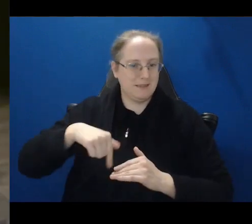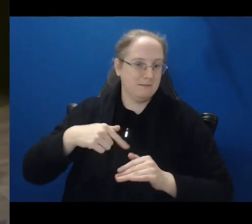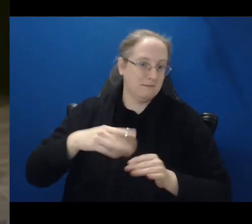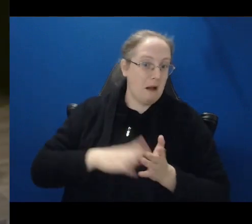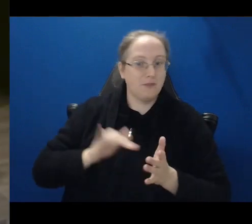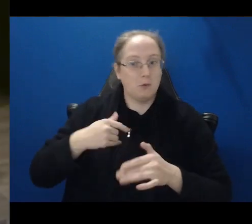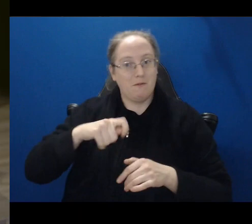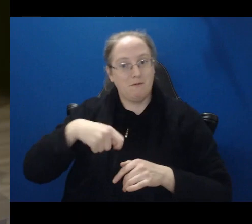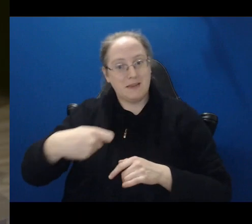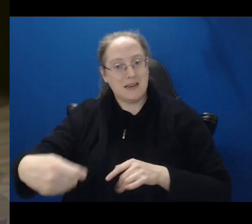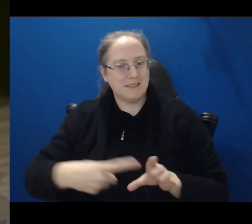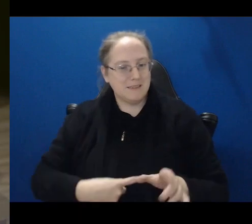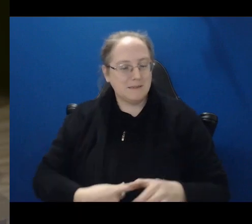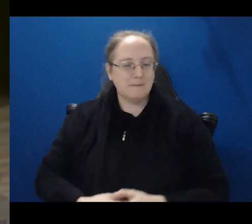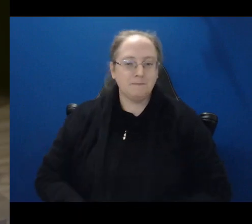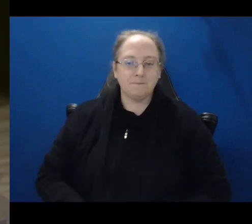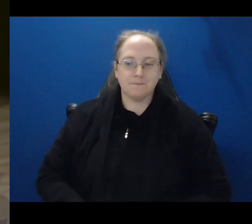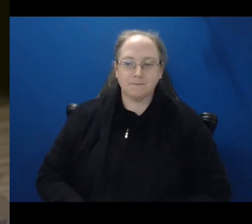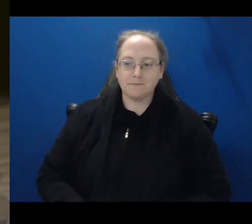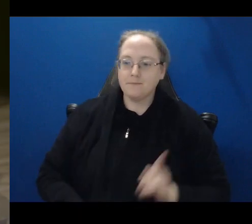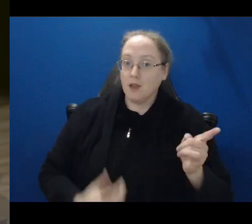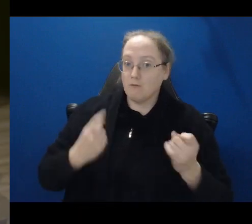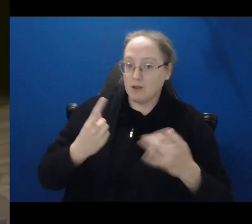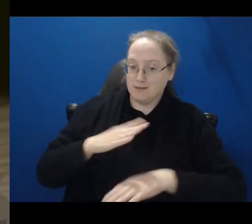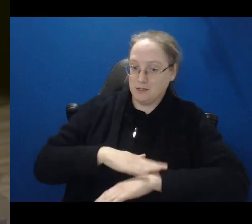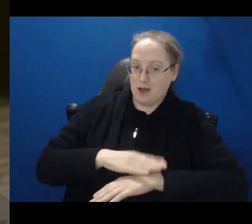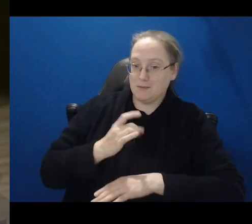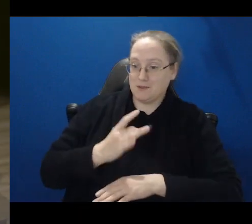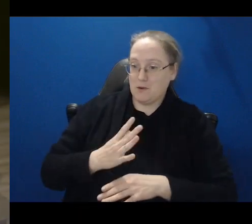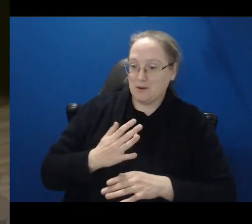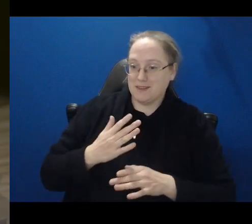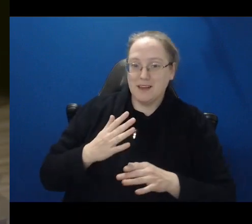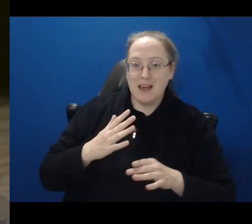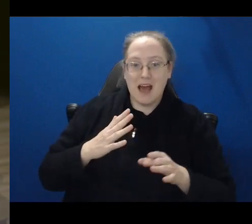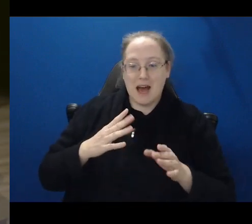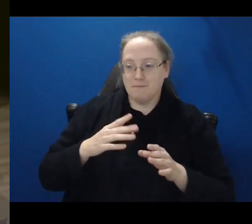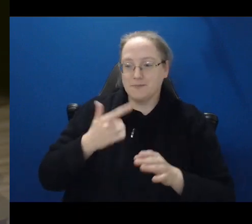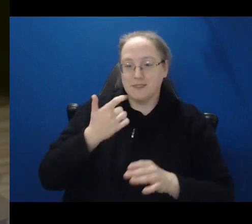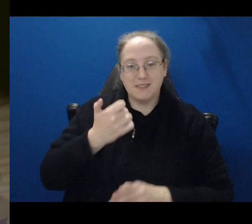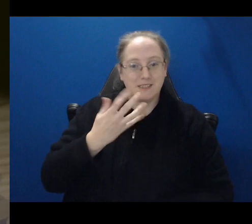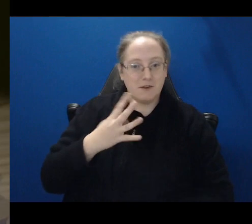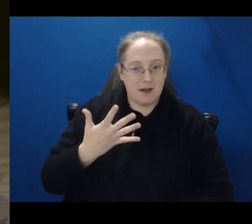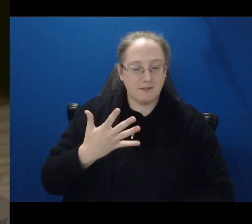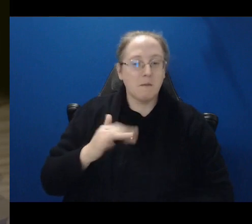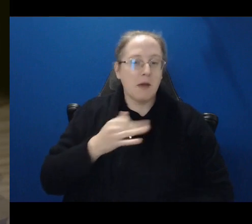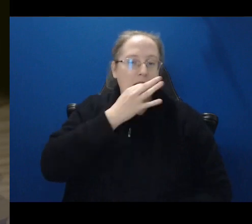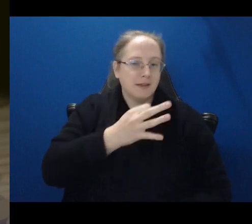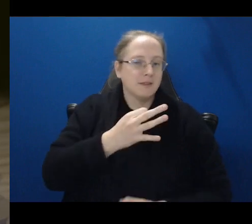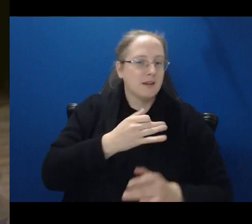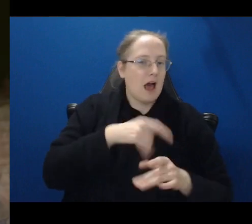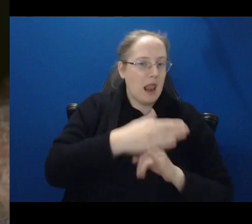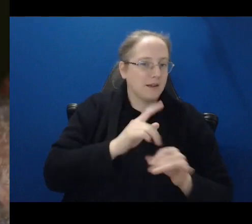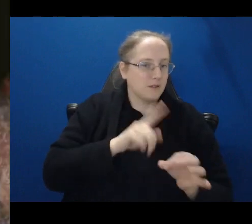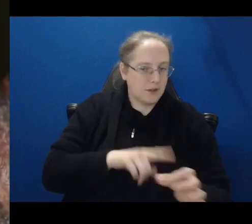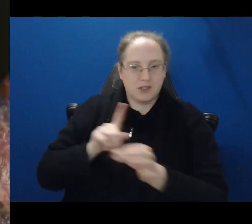I note that it's already 6:45, so maybe I'll ask one final question of you both, and then we'll go to some